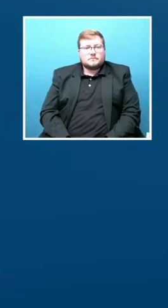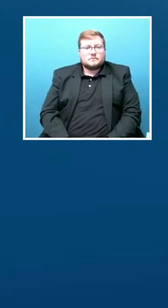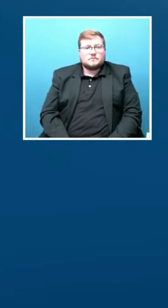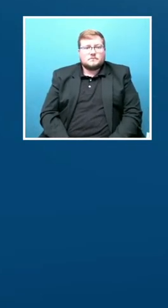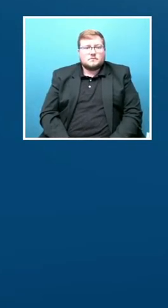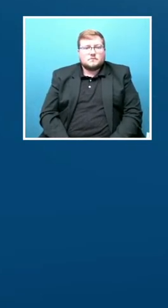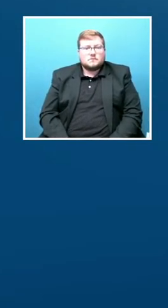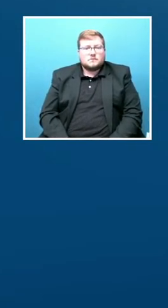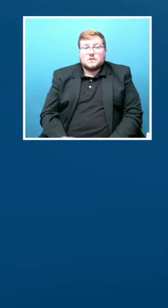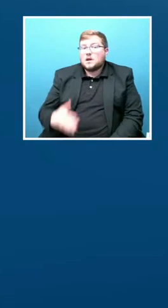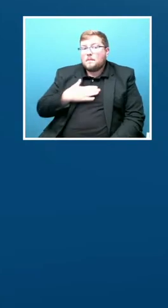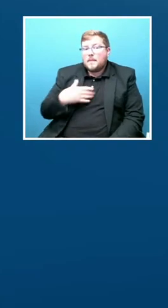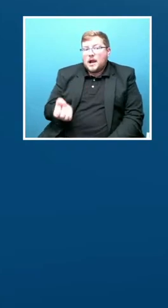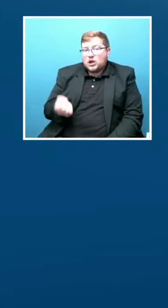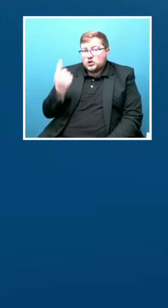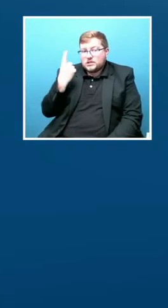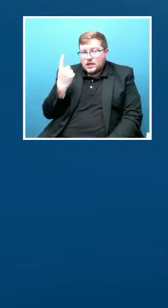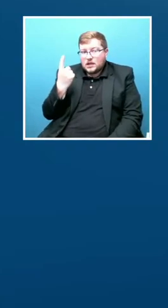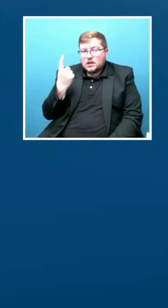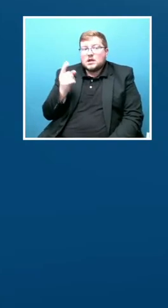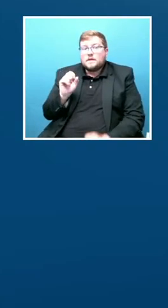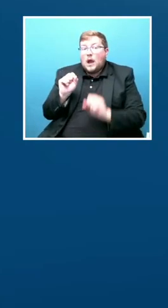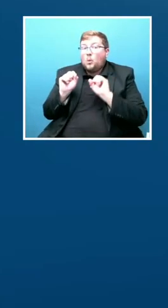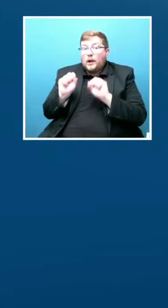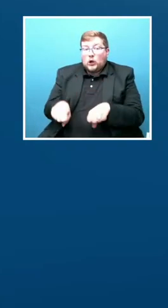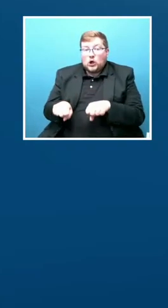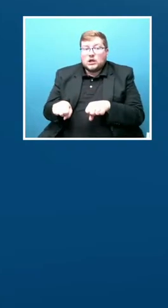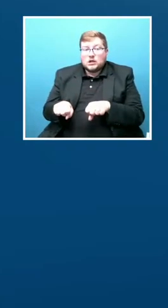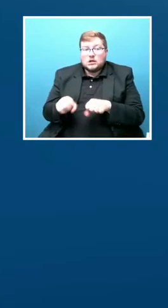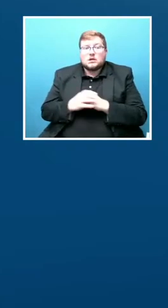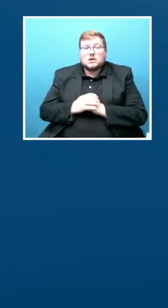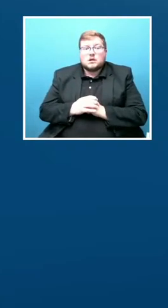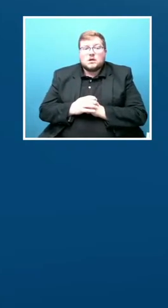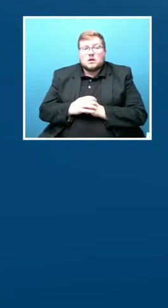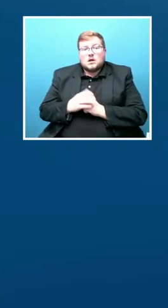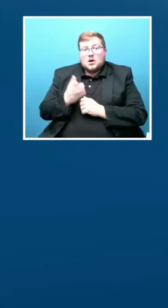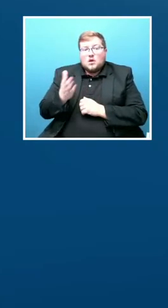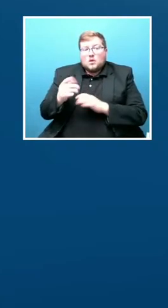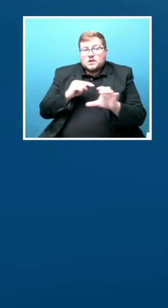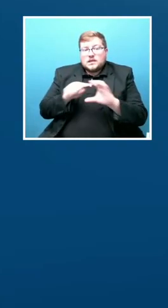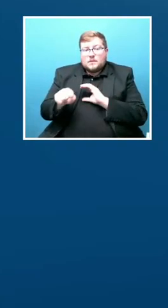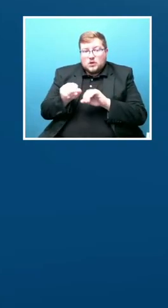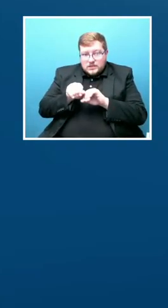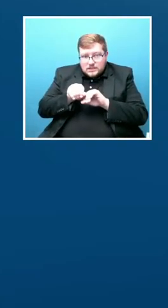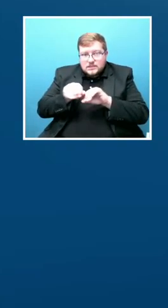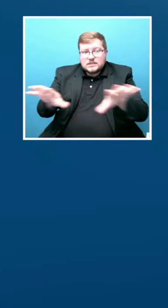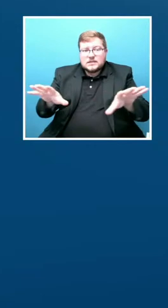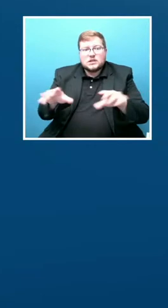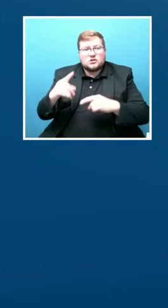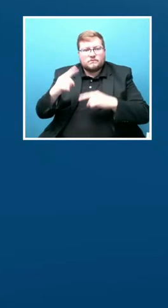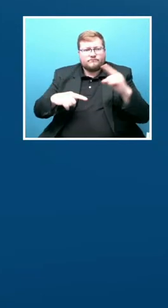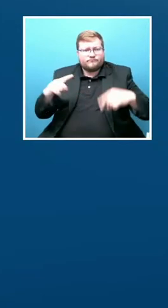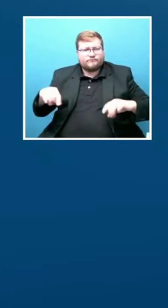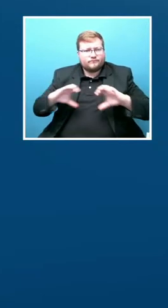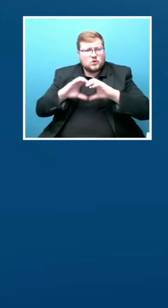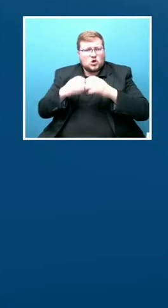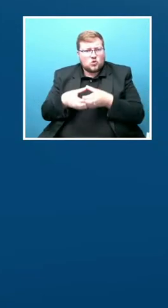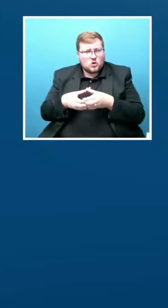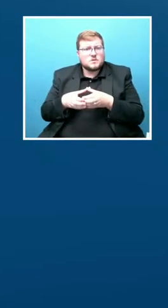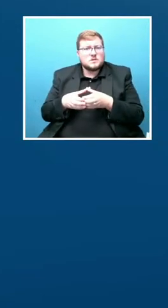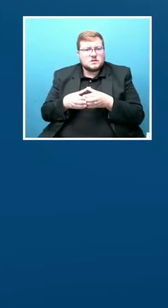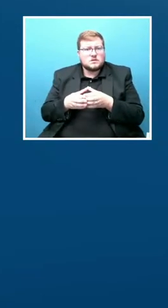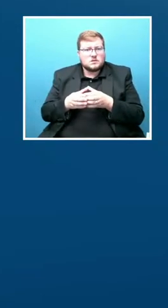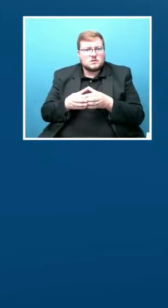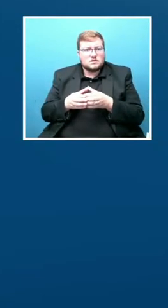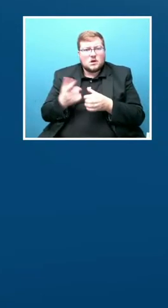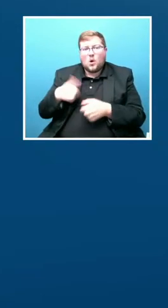It is my understanding that we could. Those emails that went out to the various groups, you know, we